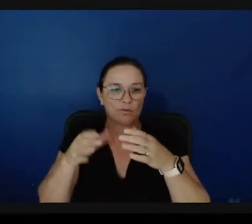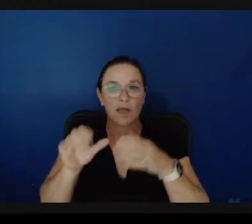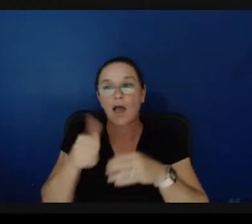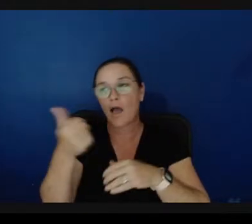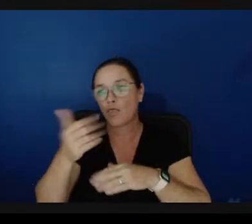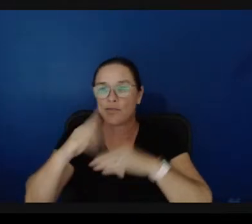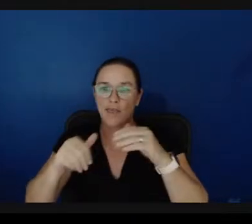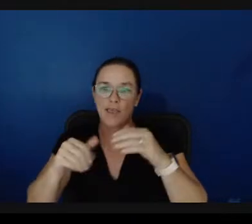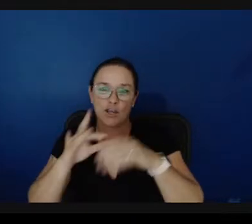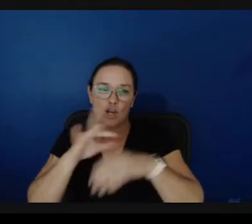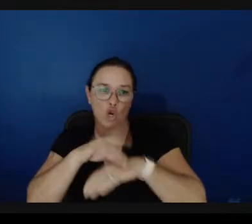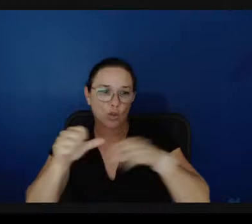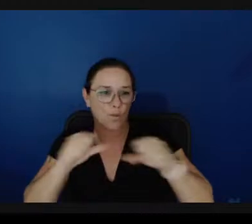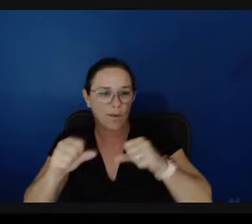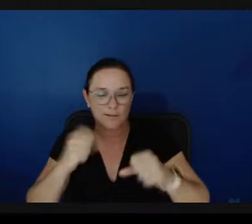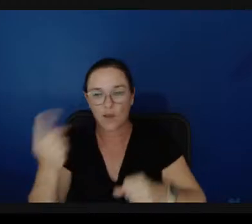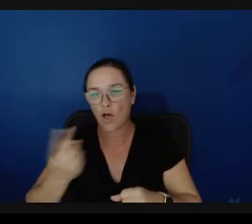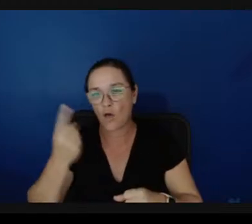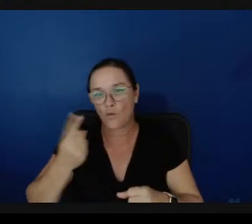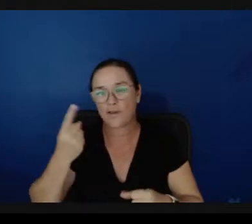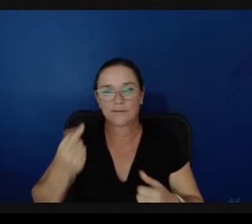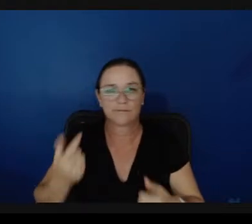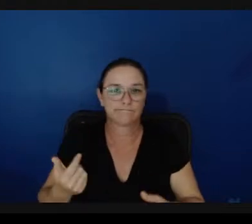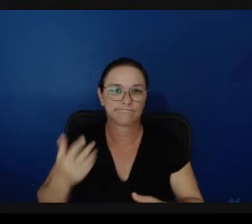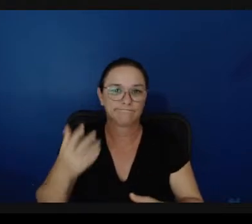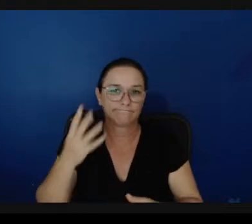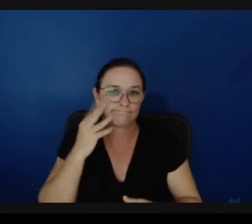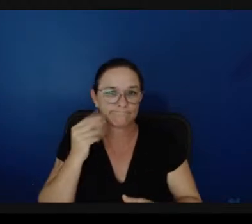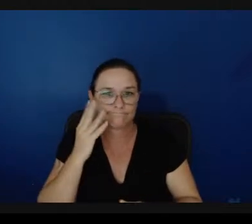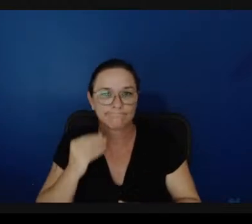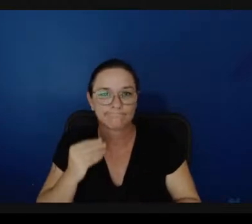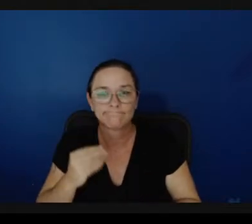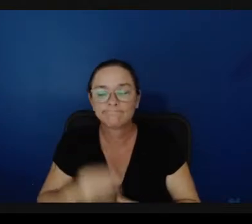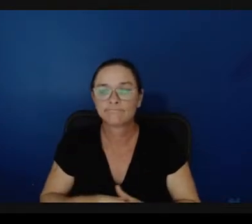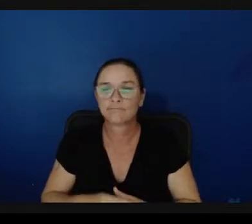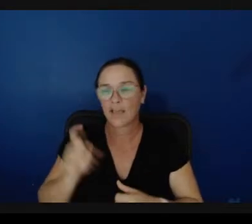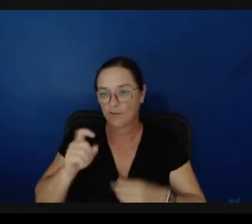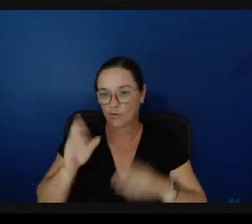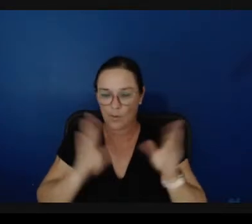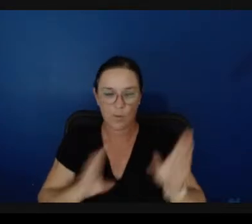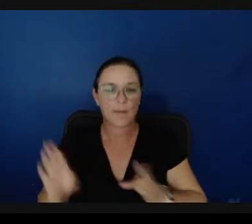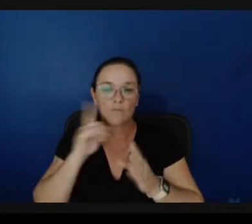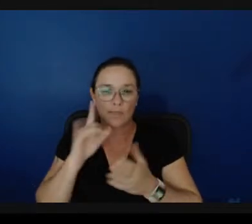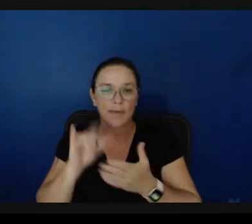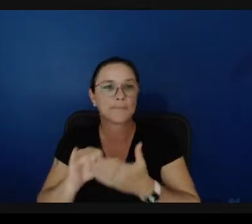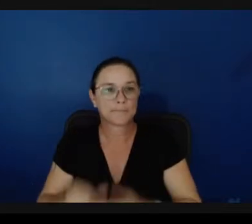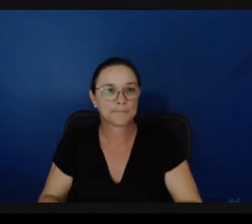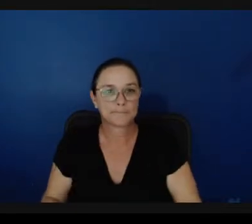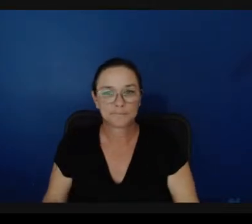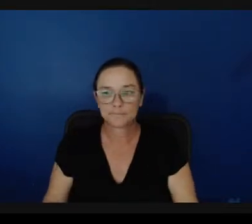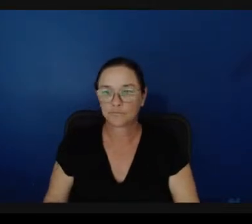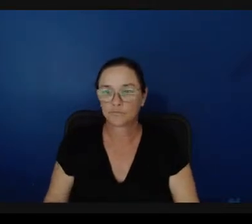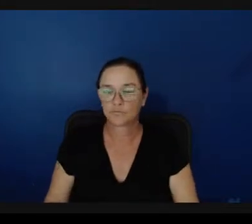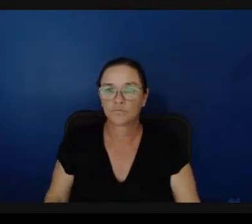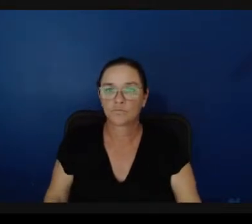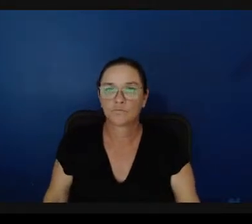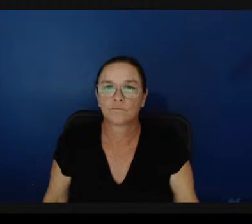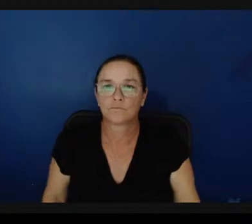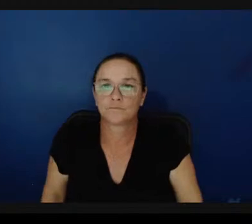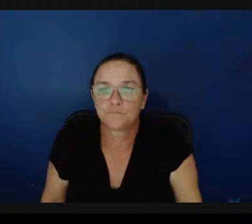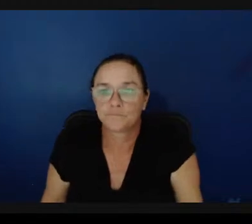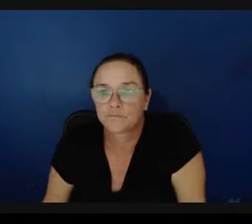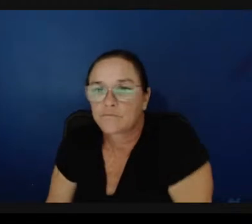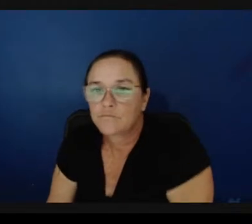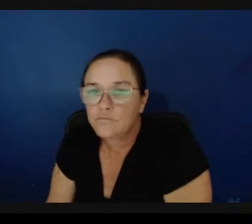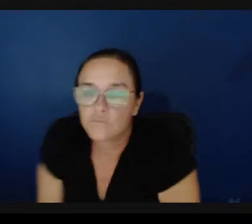that we always live with and have to be prepared for. So this is the summit view. And